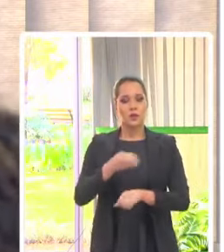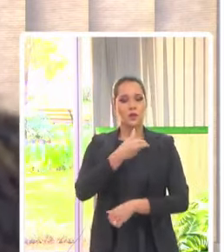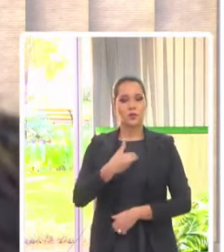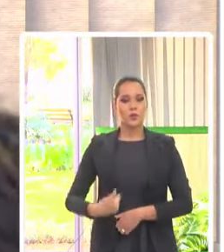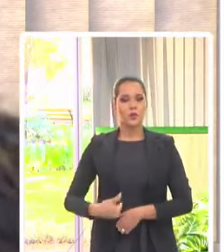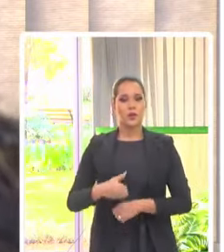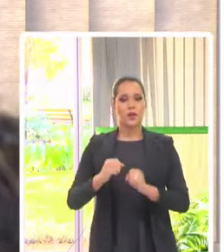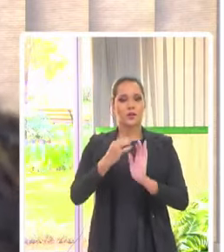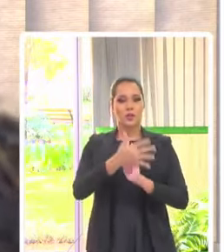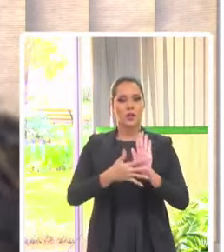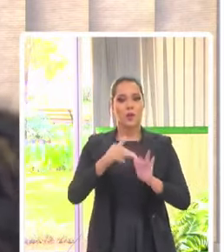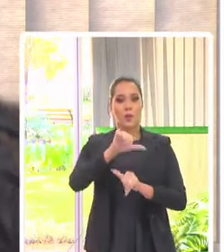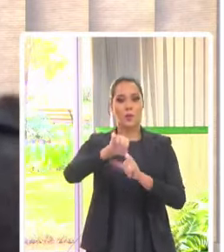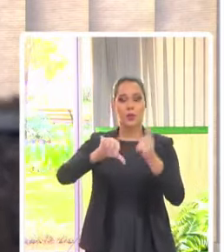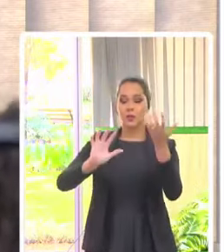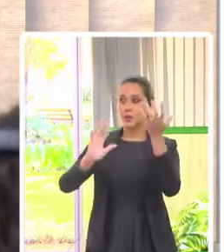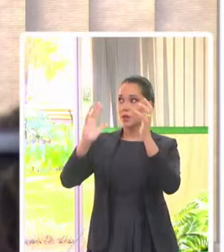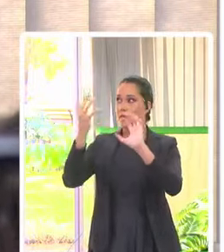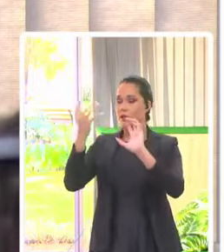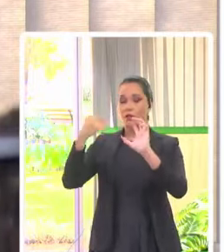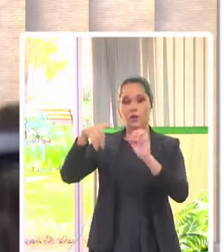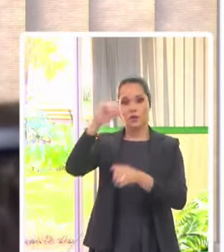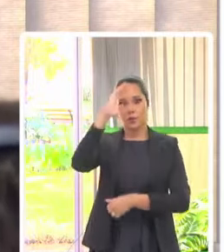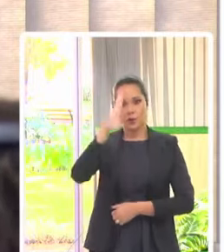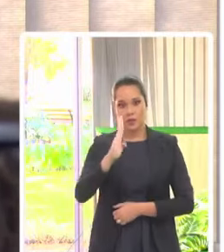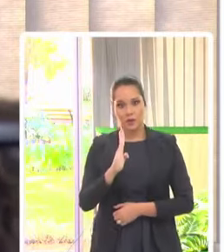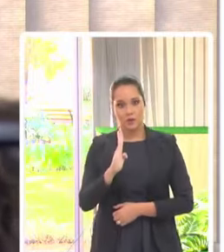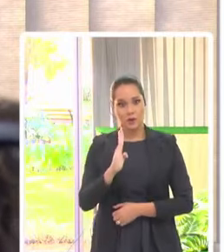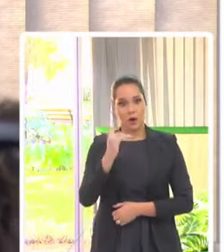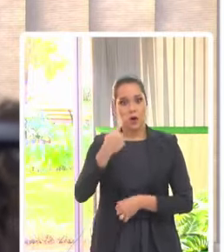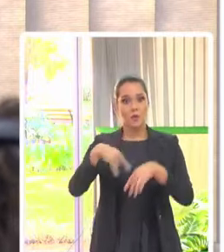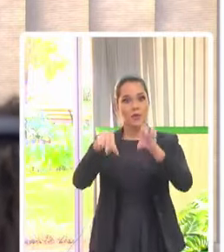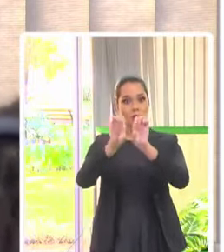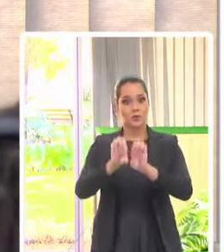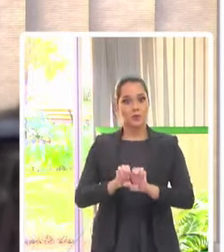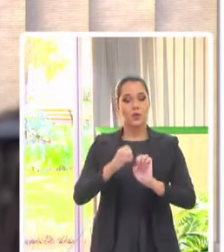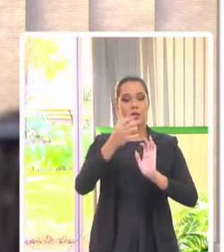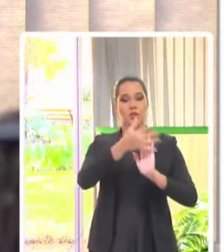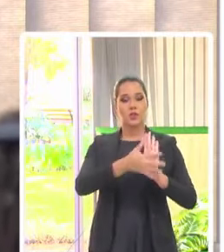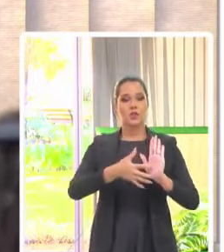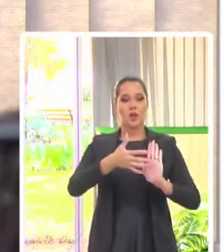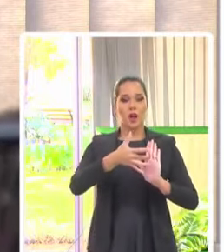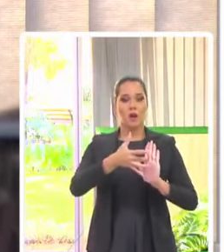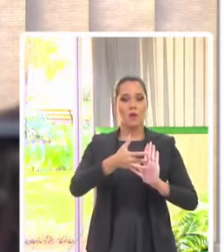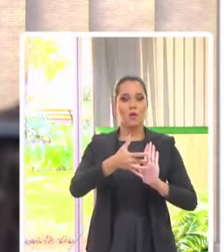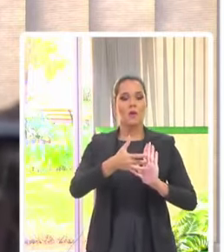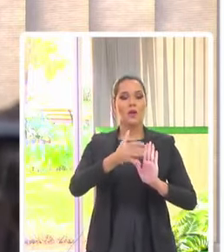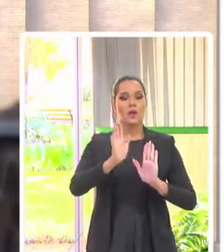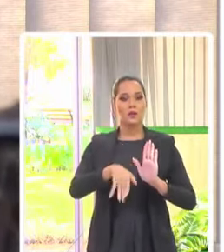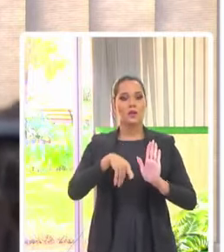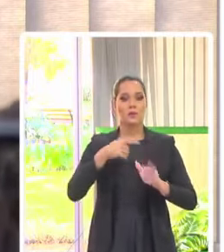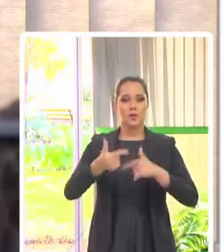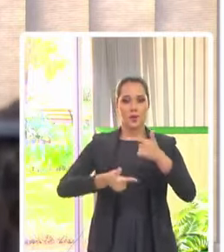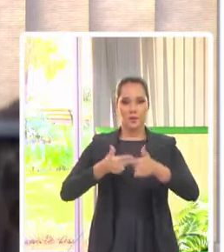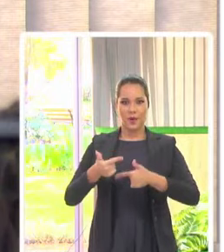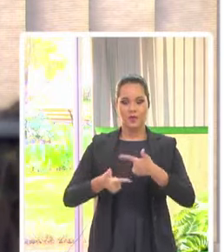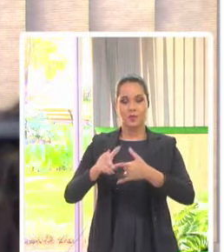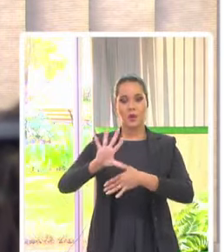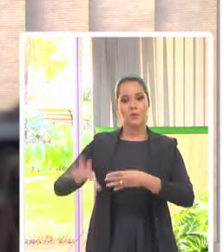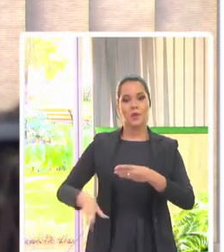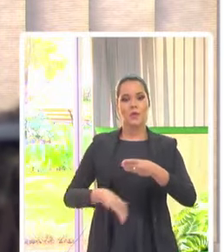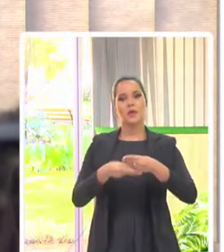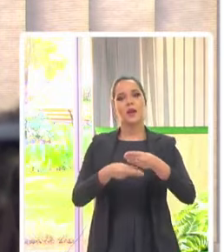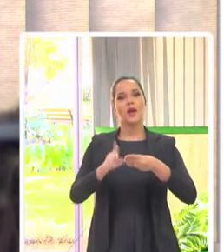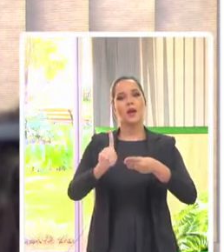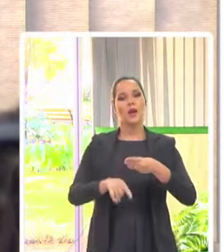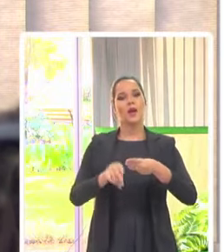Brazil, one of the DPIs we are working to implement is what we call